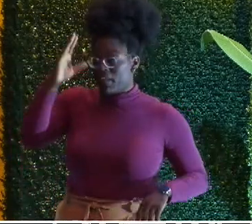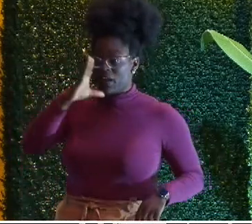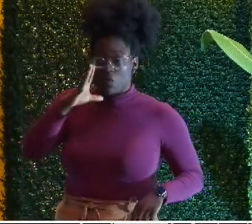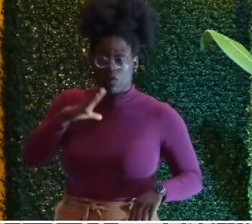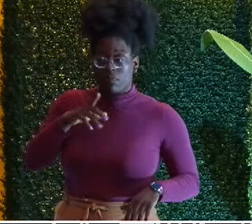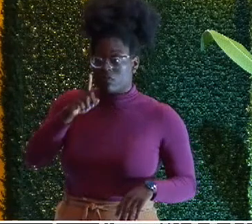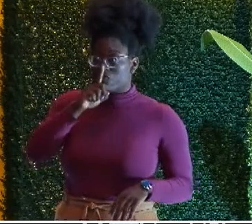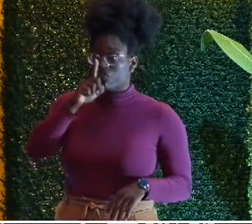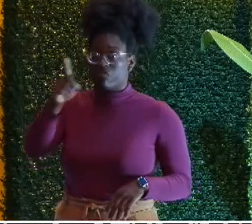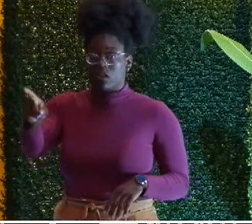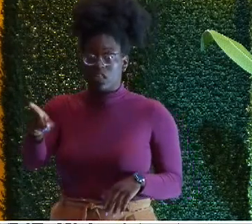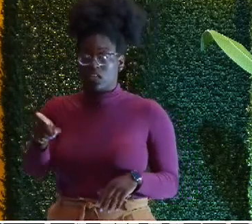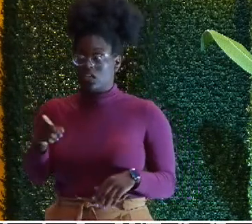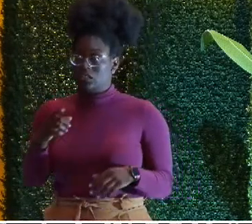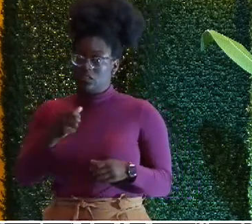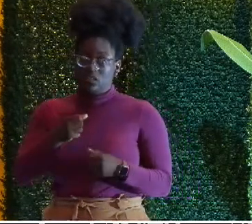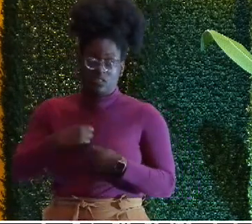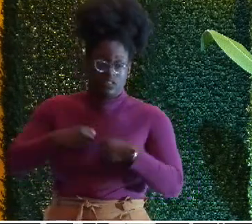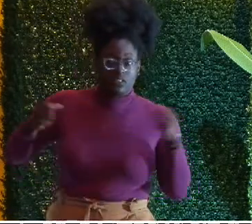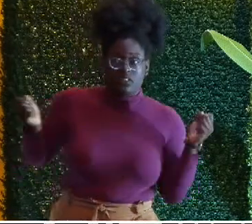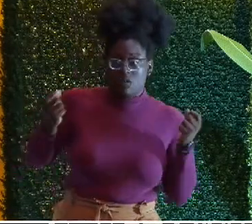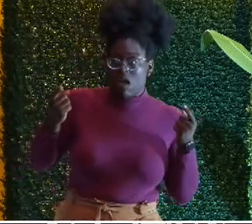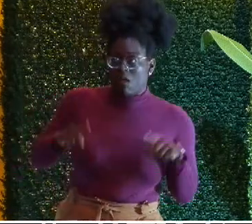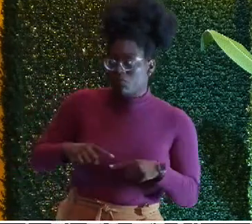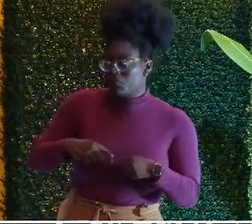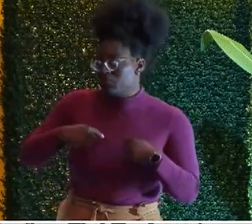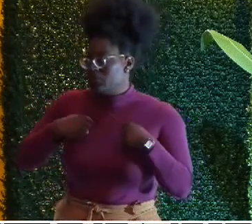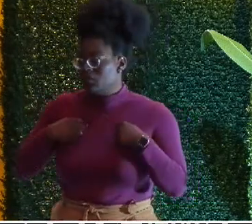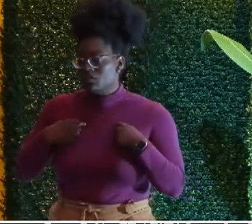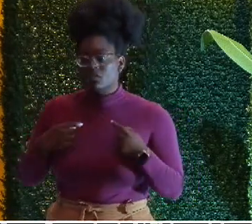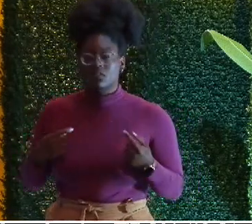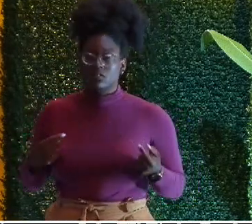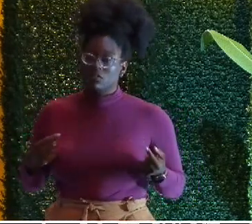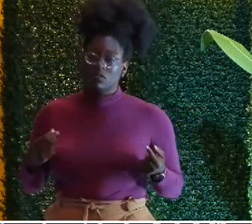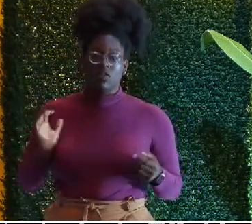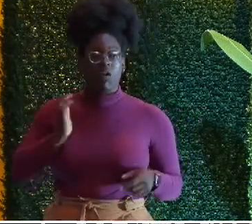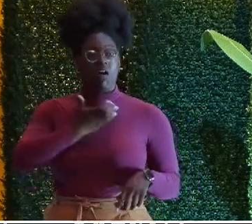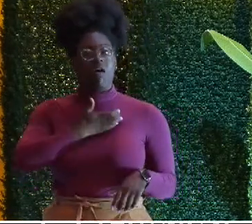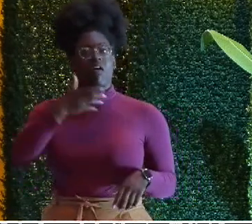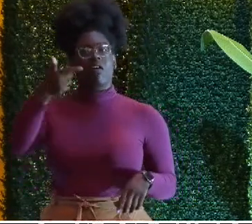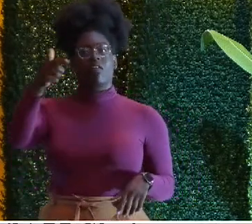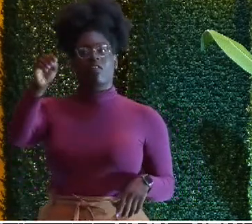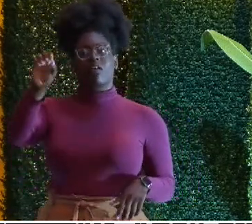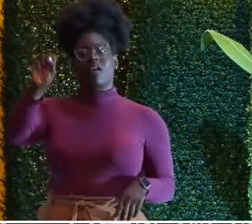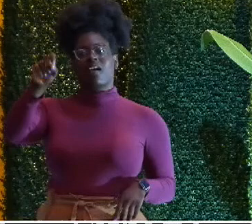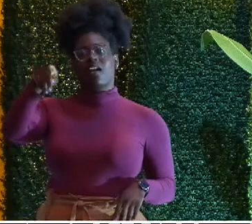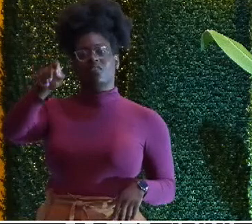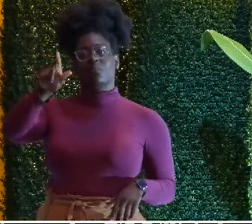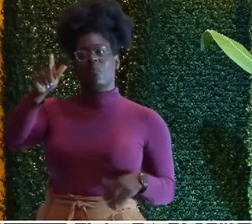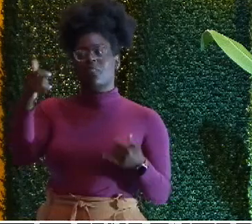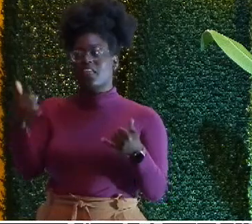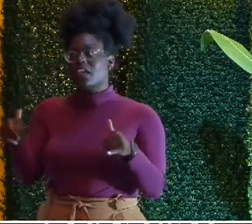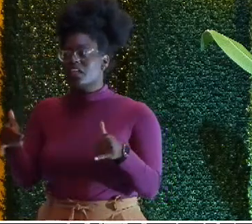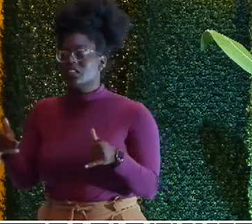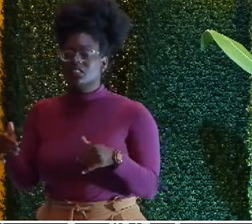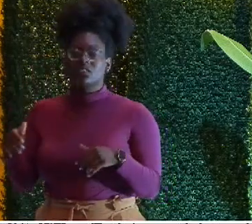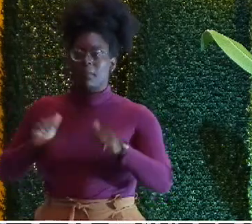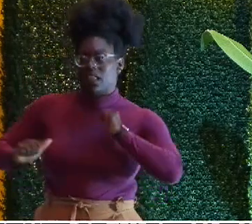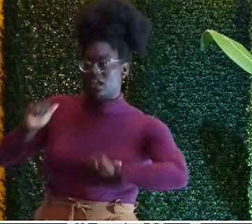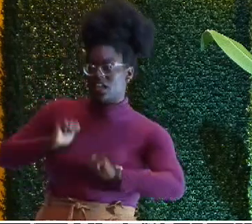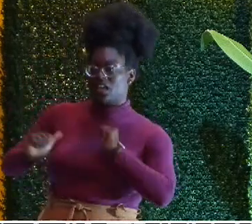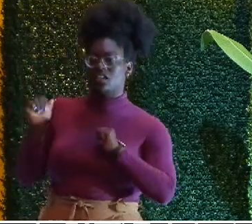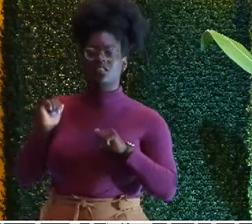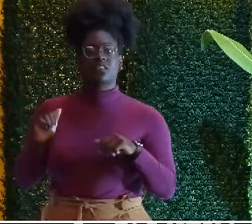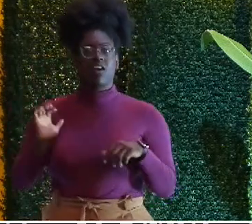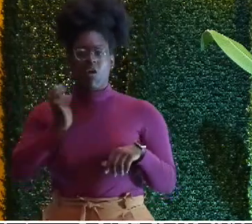Our gospel plays blame us and warn us about going out into the